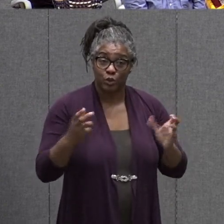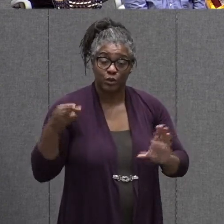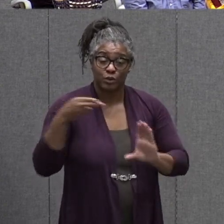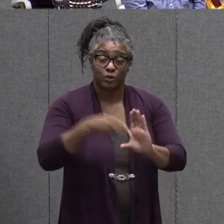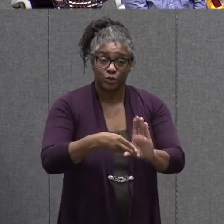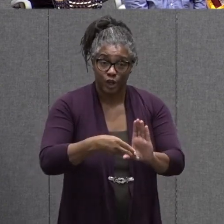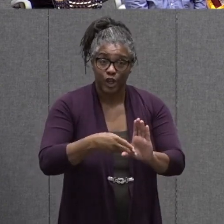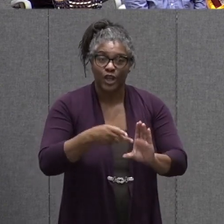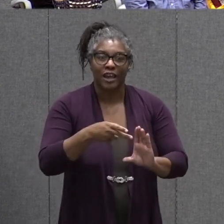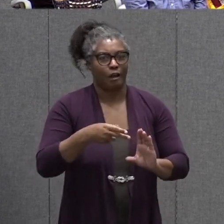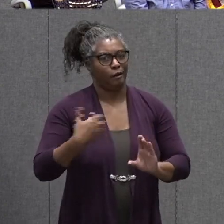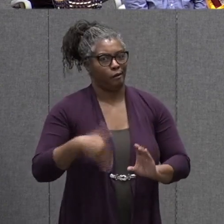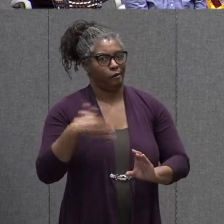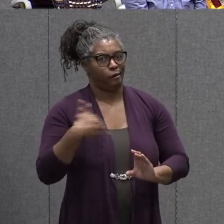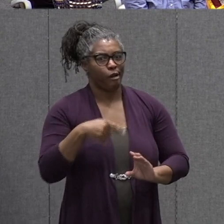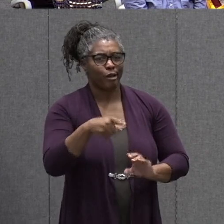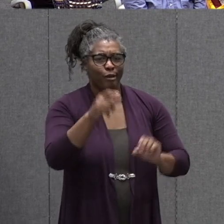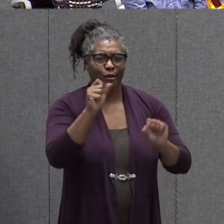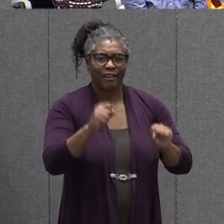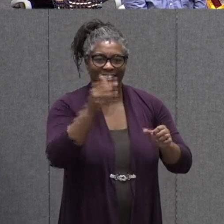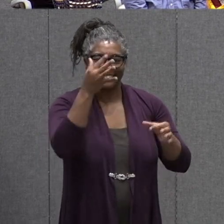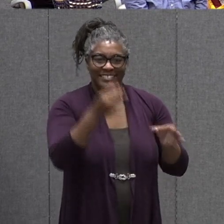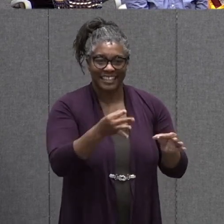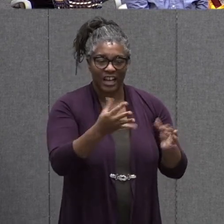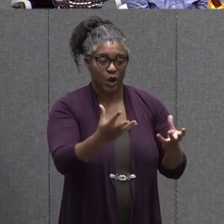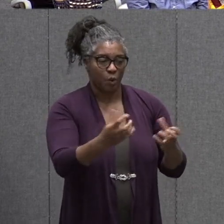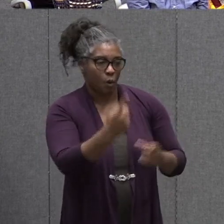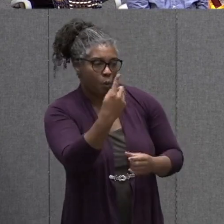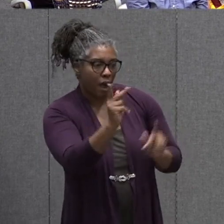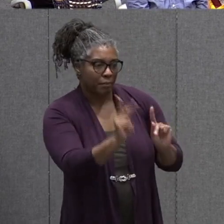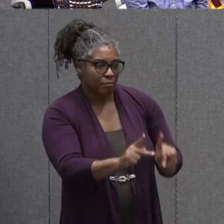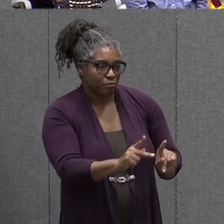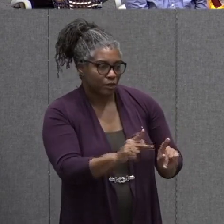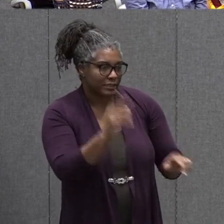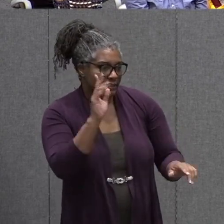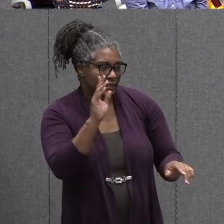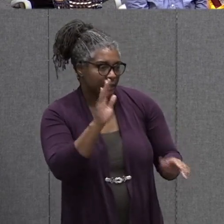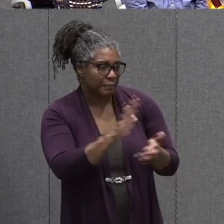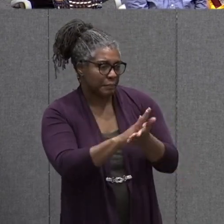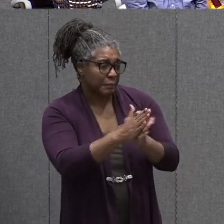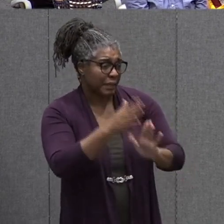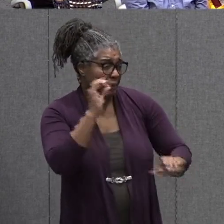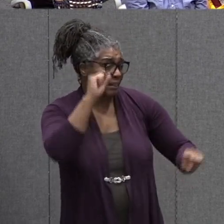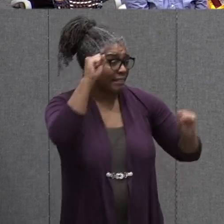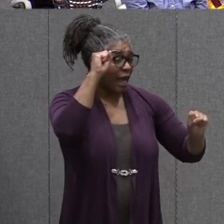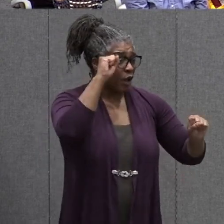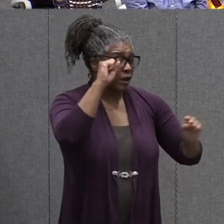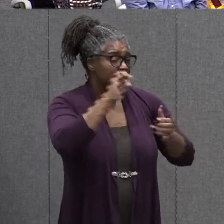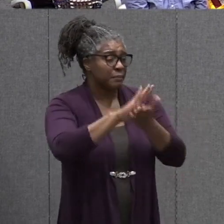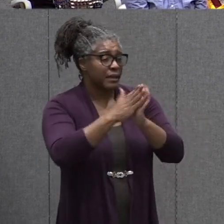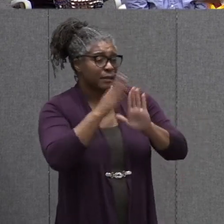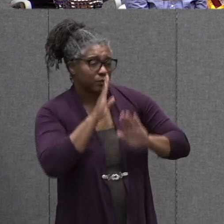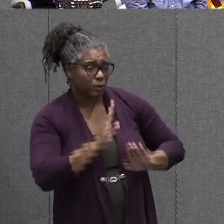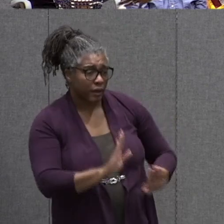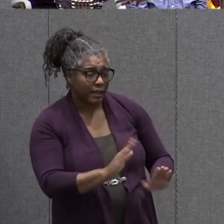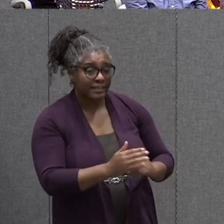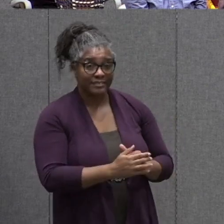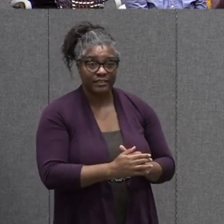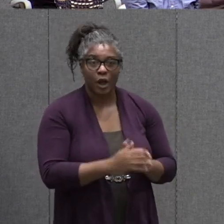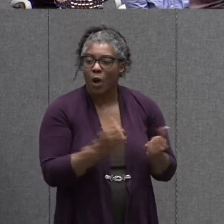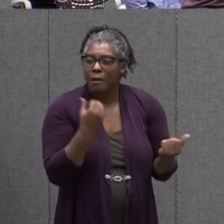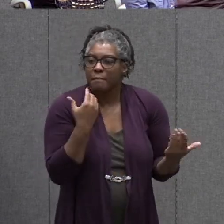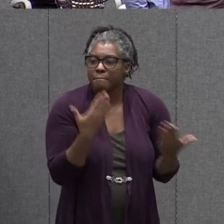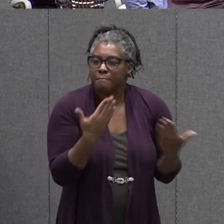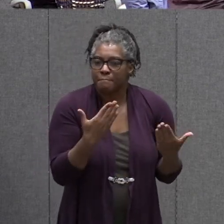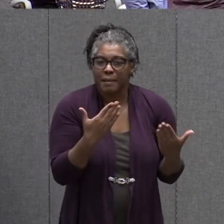one person to get louder and quieter. Or I want lots of